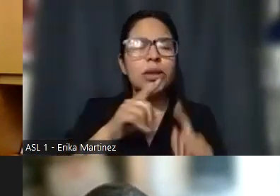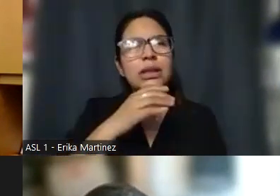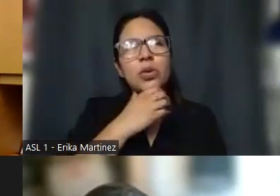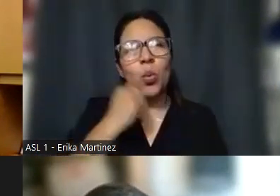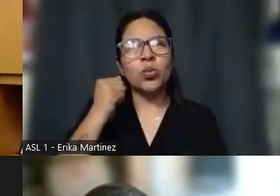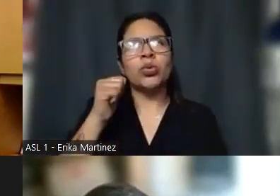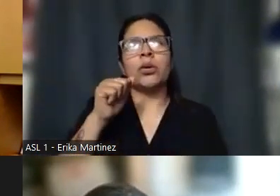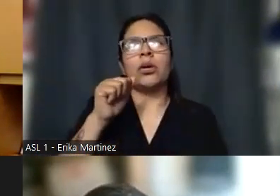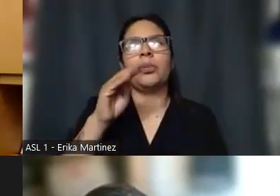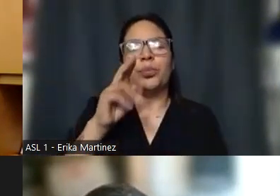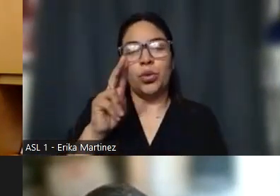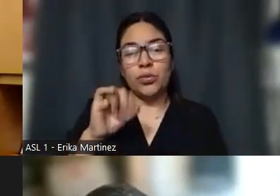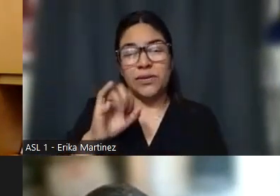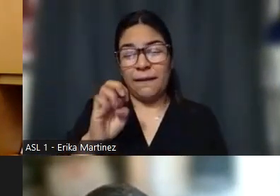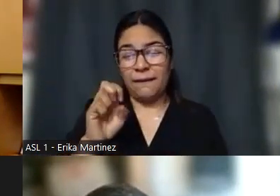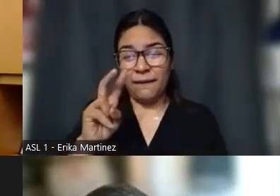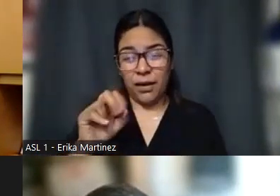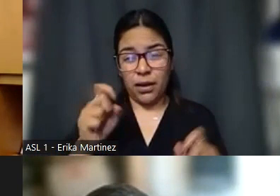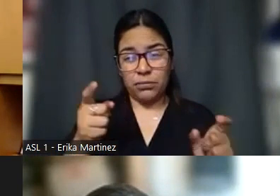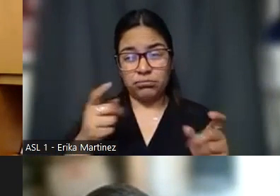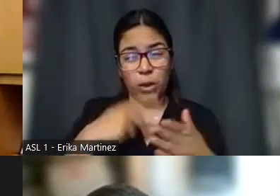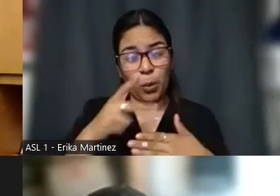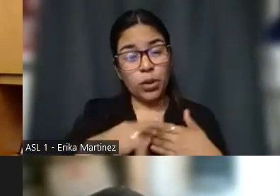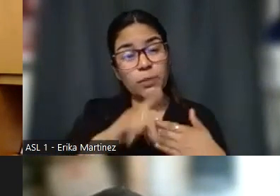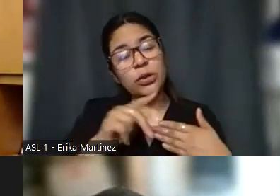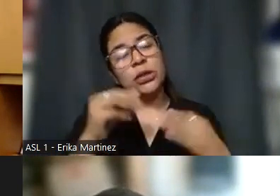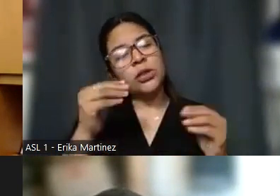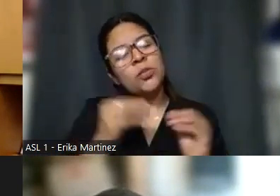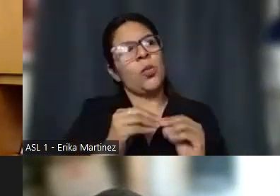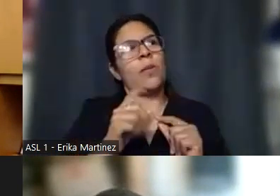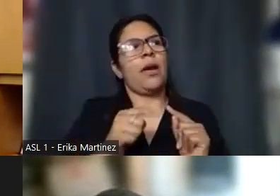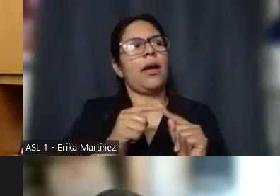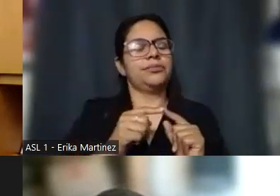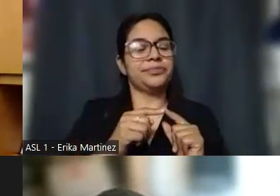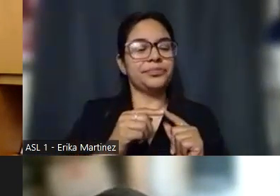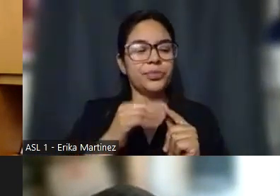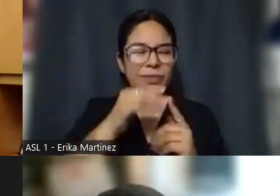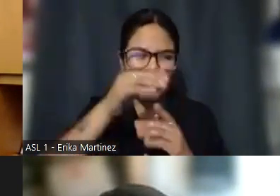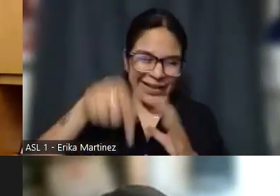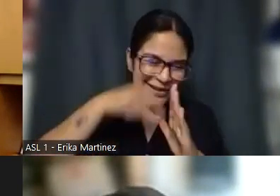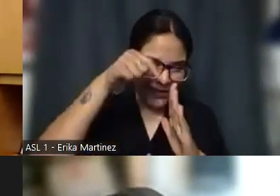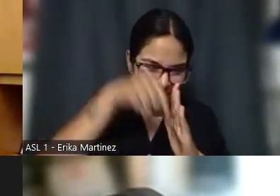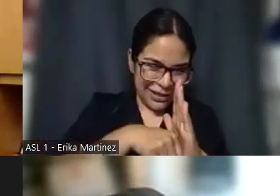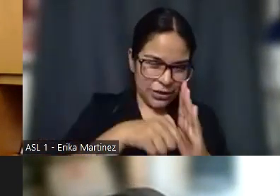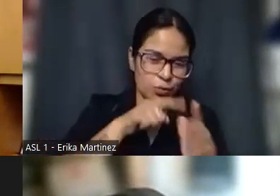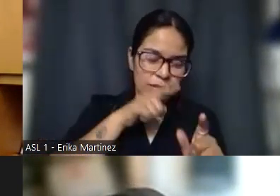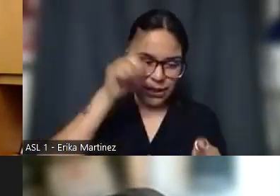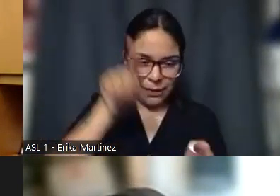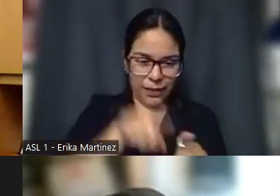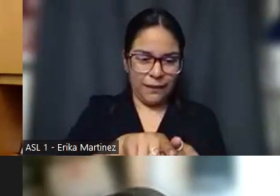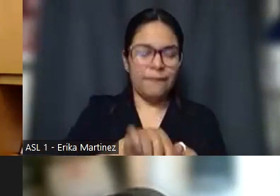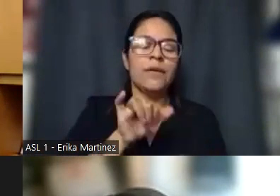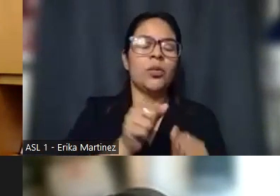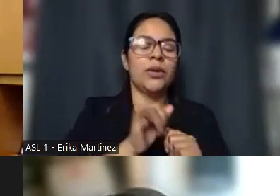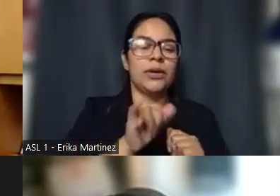program is a combination. You will see people doing really, and this is a core belief of ours at Cal OES and the